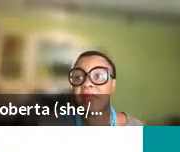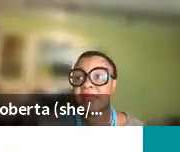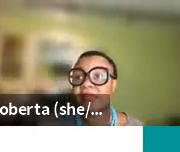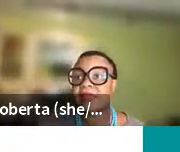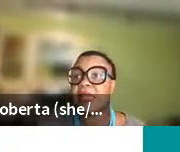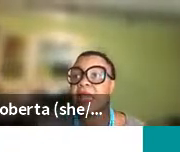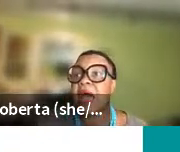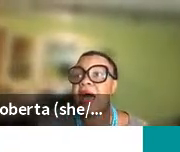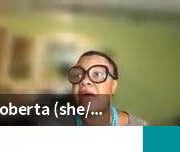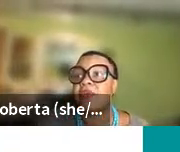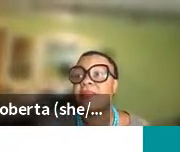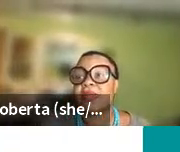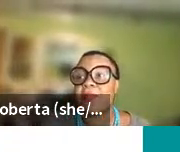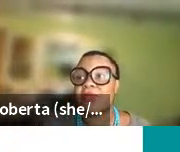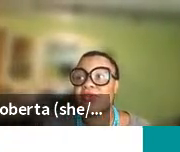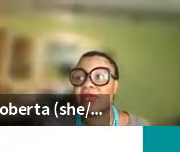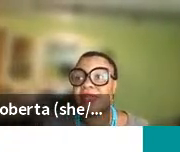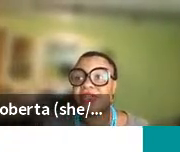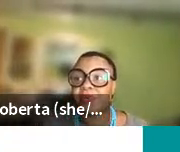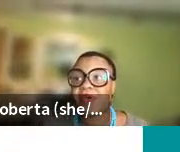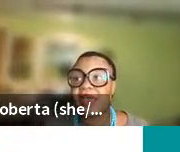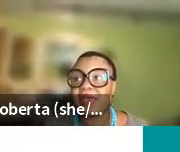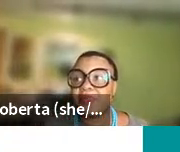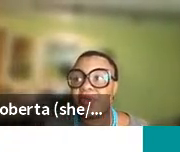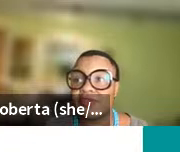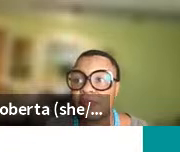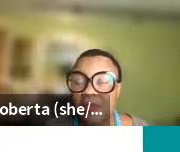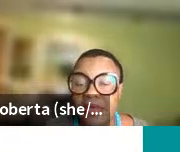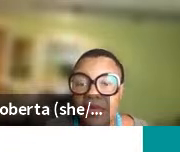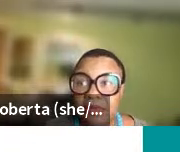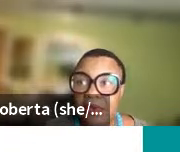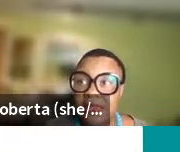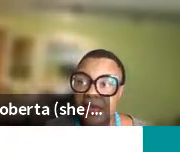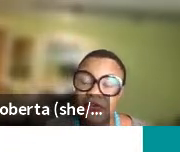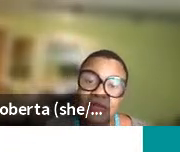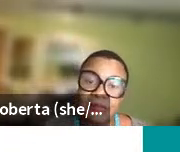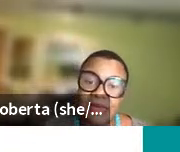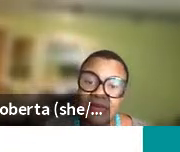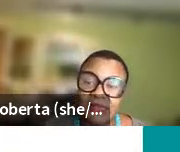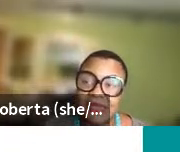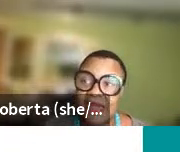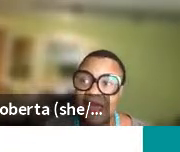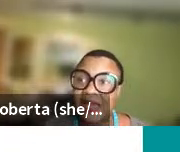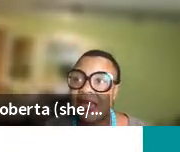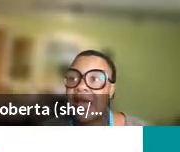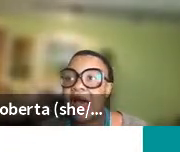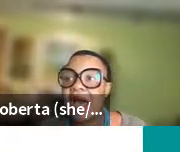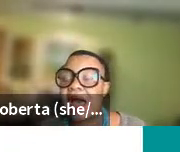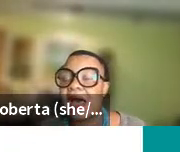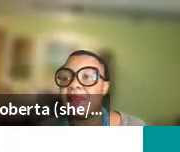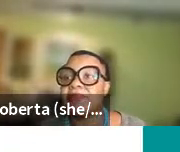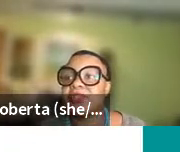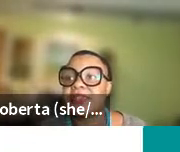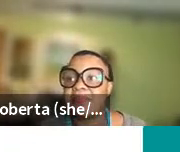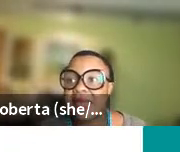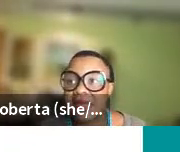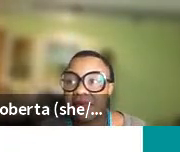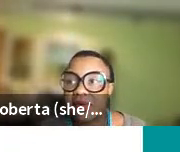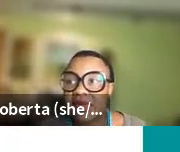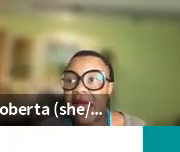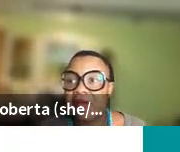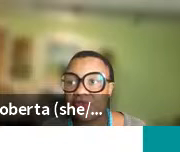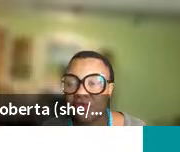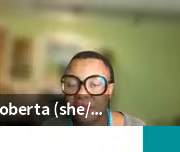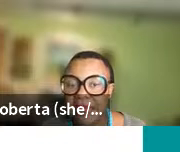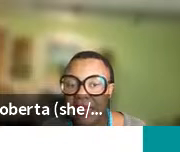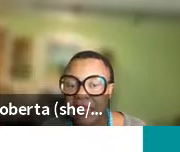Public comment. There'll be an opportunity to provide brief public input later in the meeting today. To submit